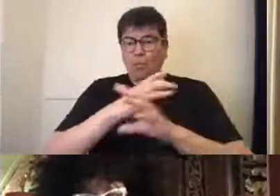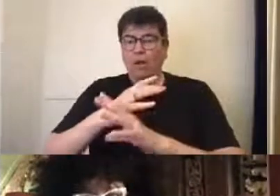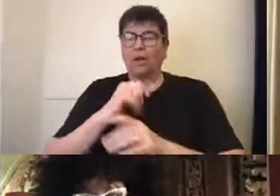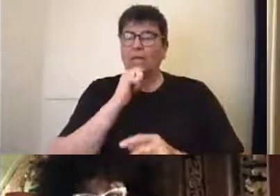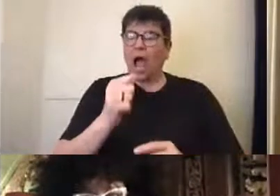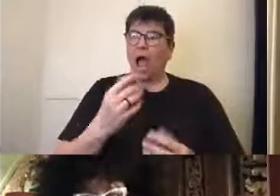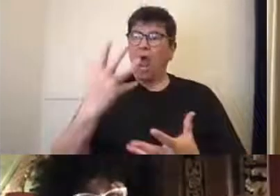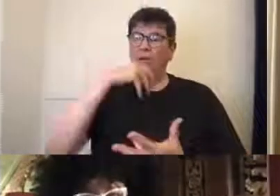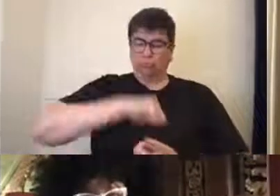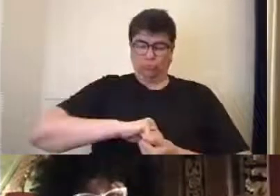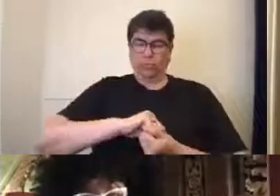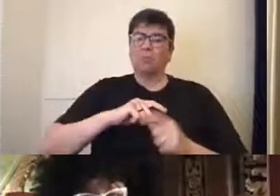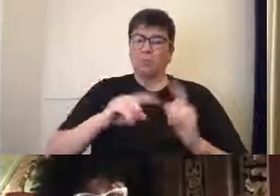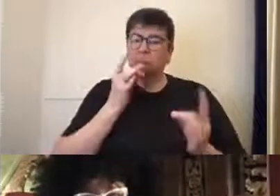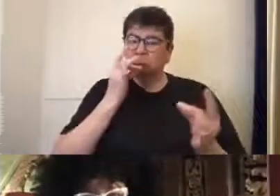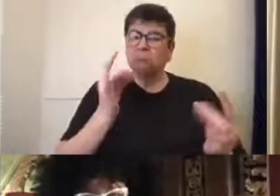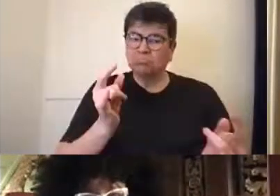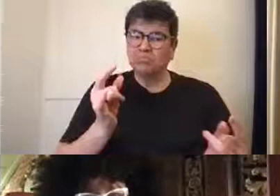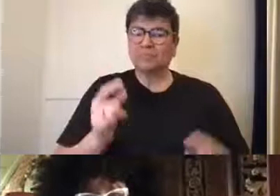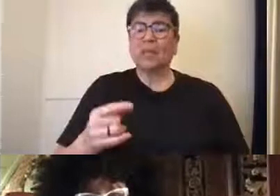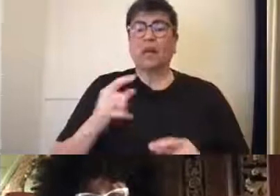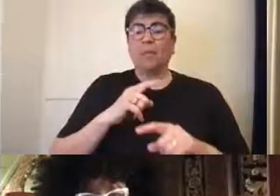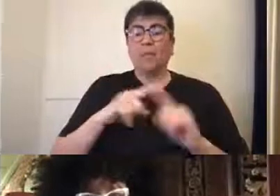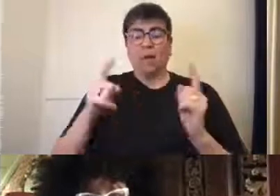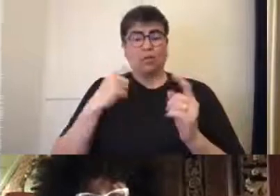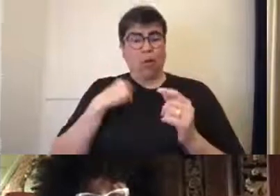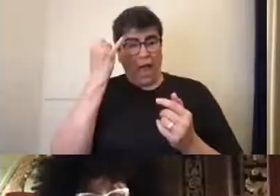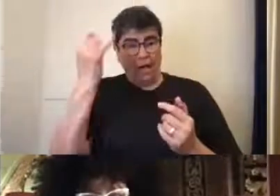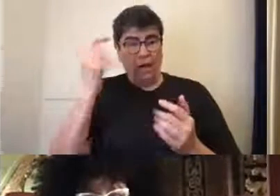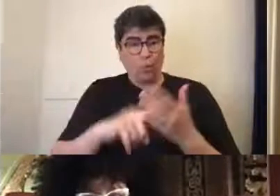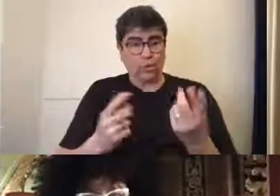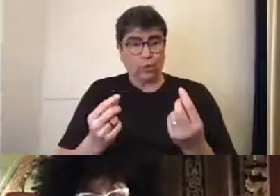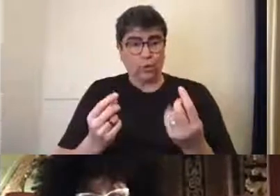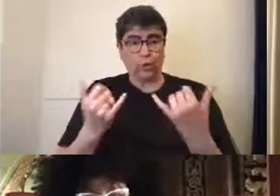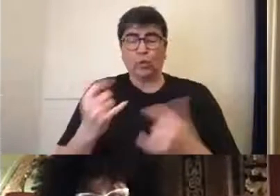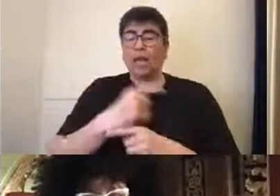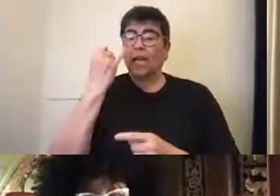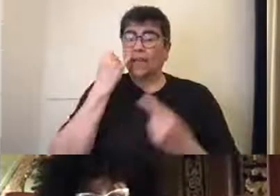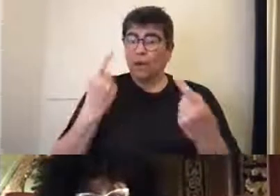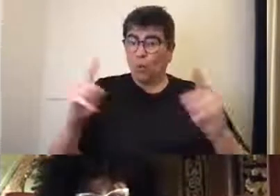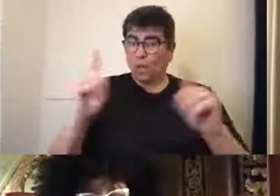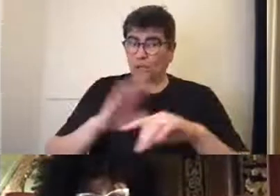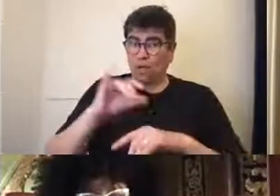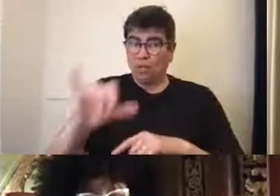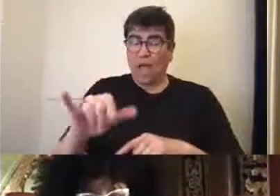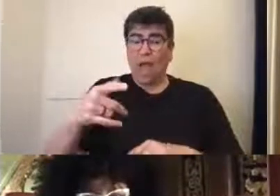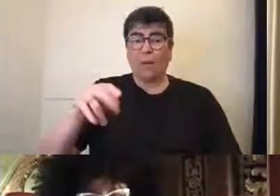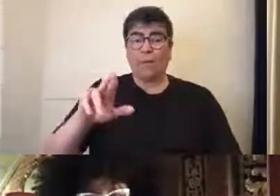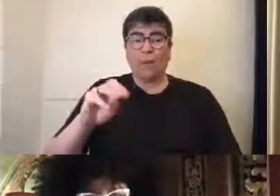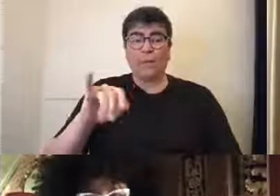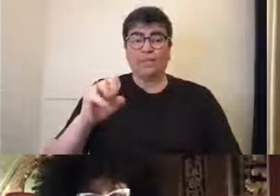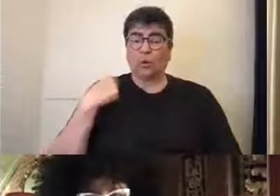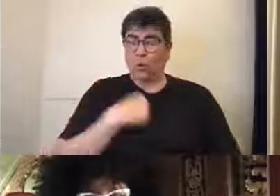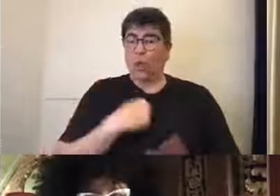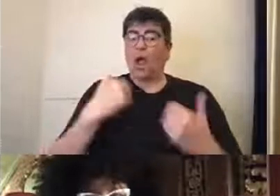but actually good. So the idea behind what we're about to do today is that like, it works on this premise that we all have gardens